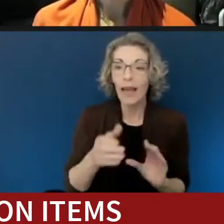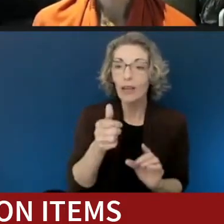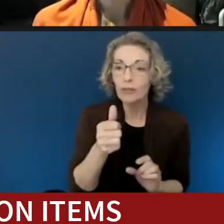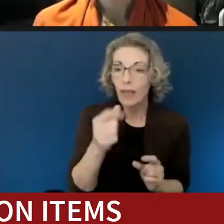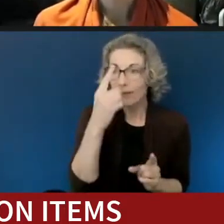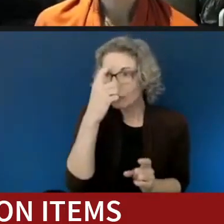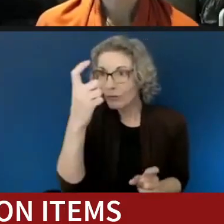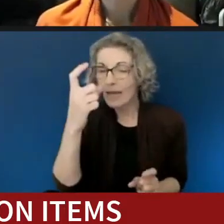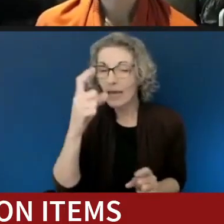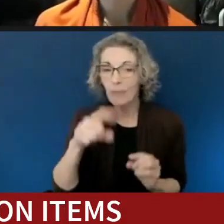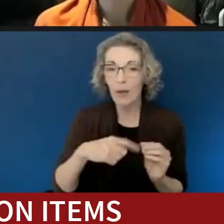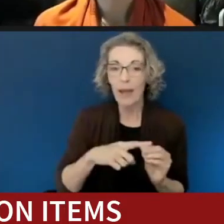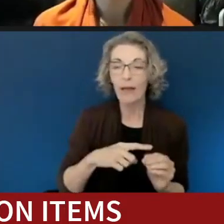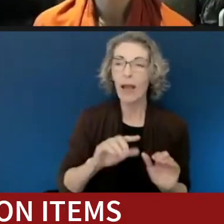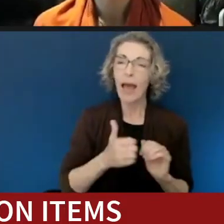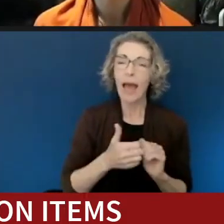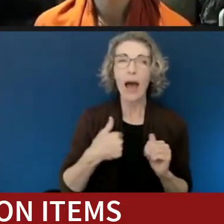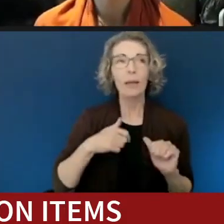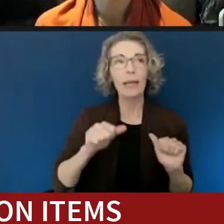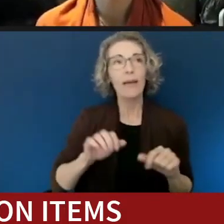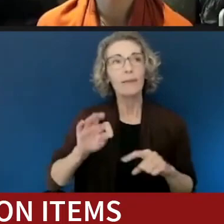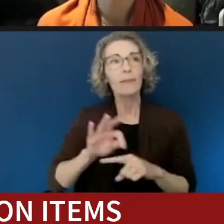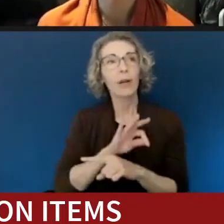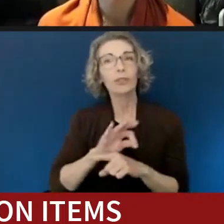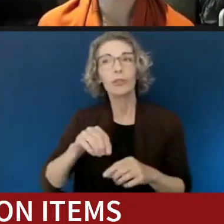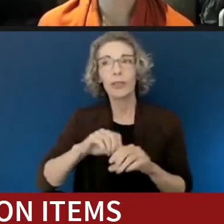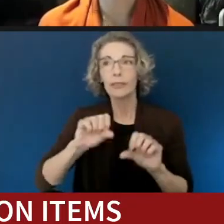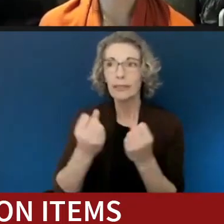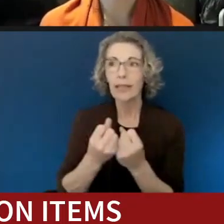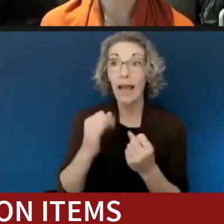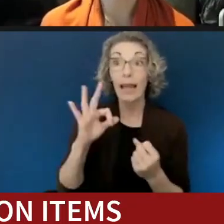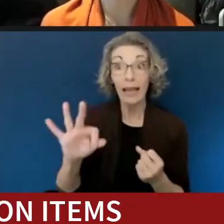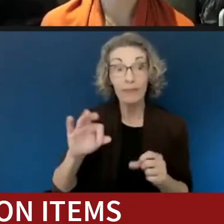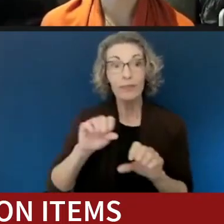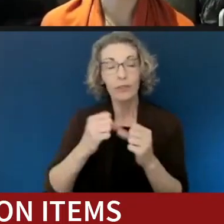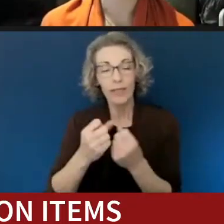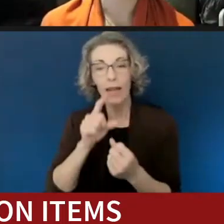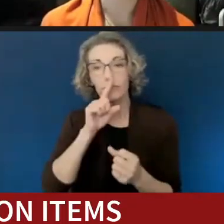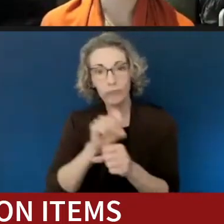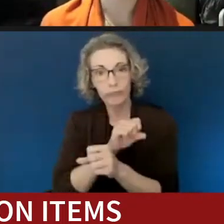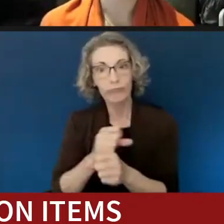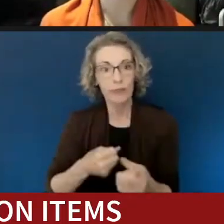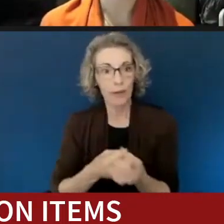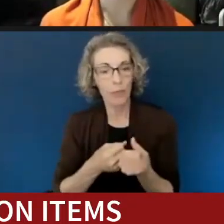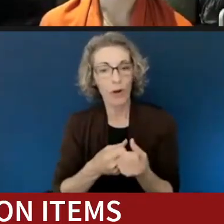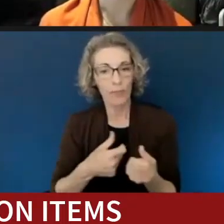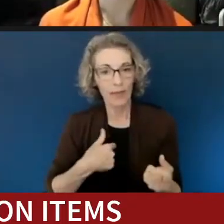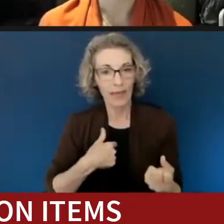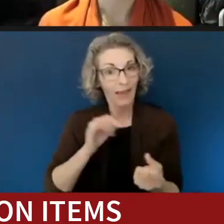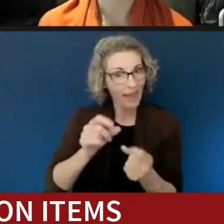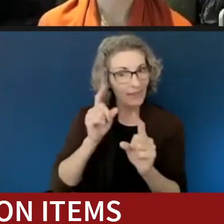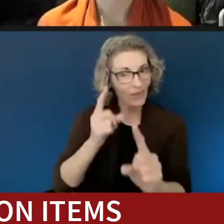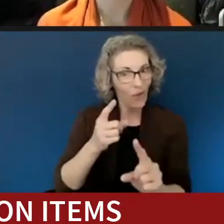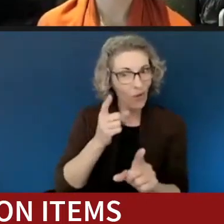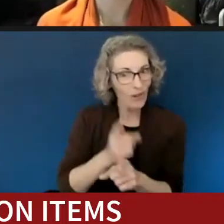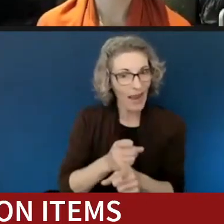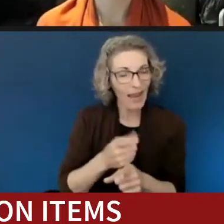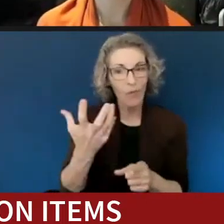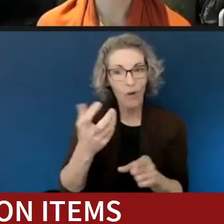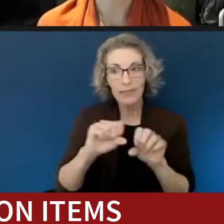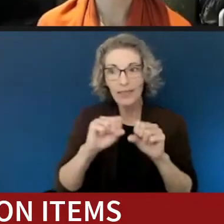society really supported who I was, because that's what we're working towards in a lot of ways, is a society where people are seen and validated